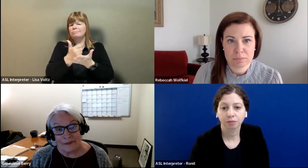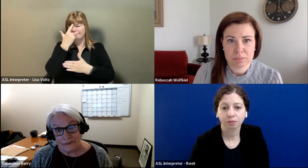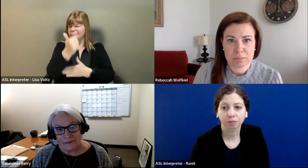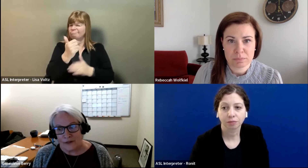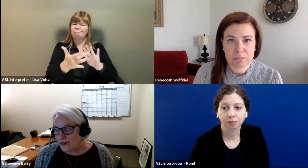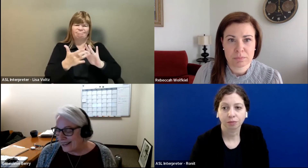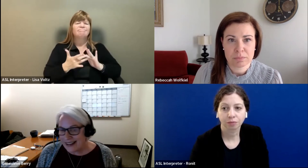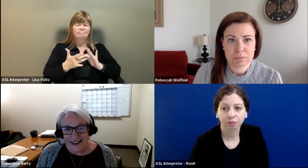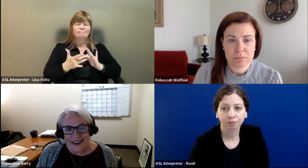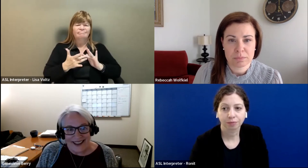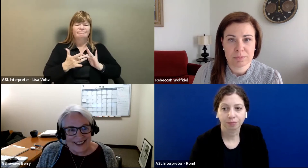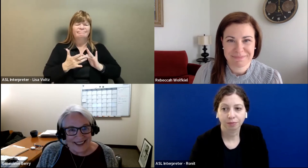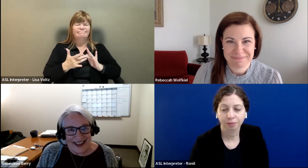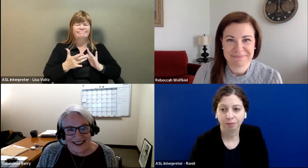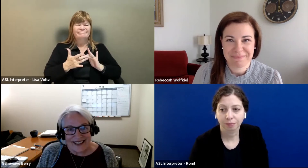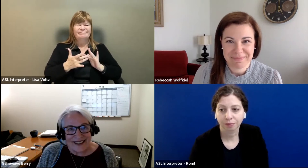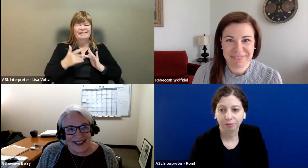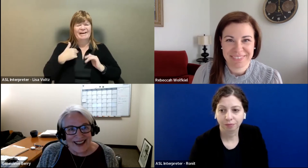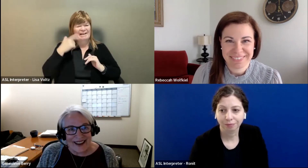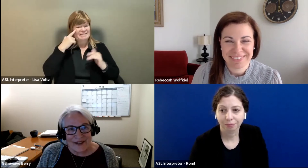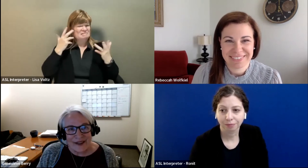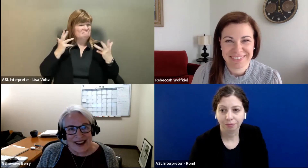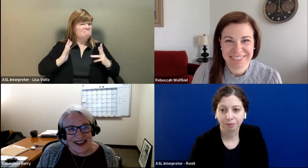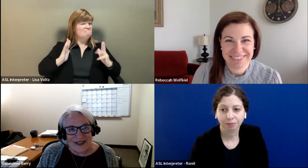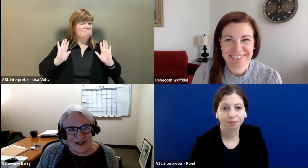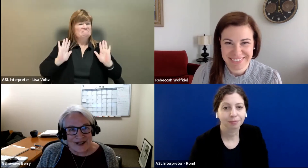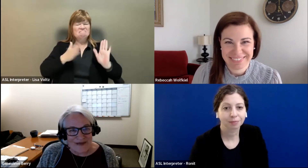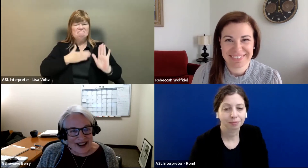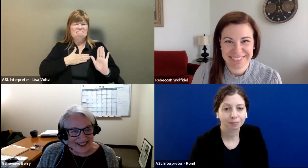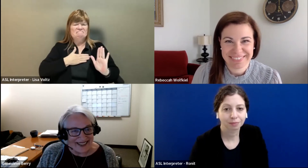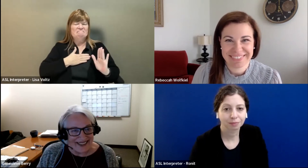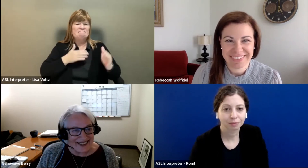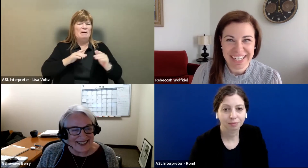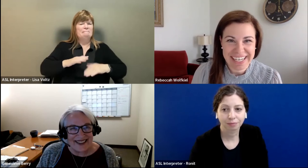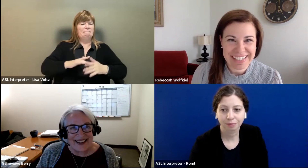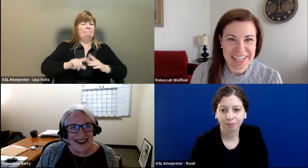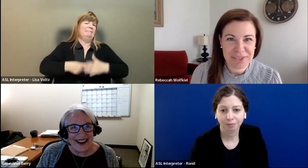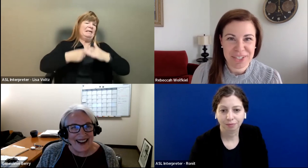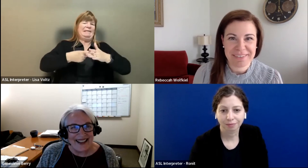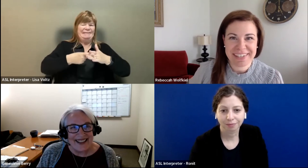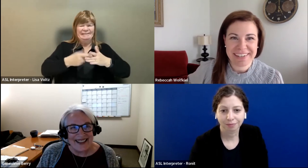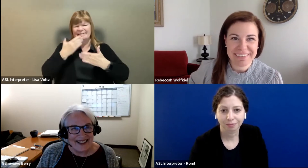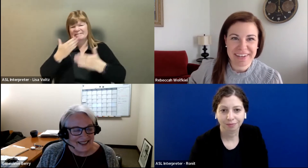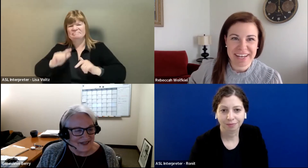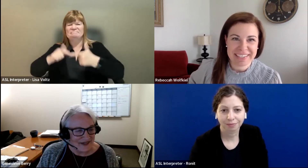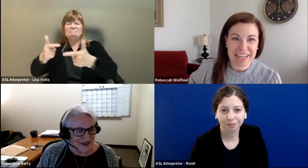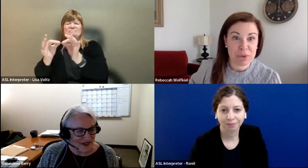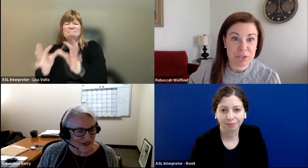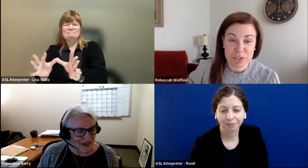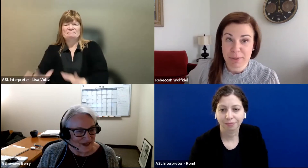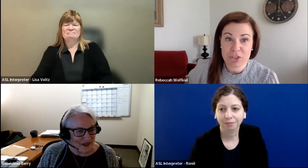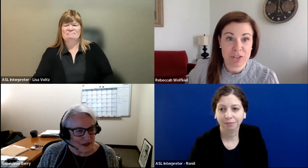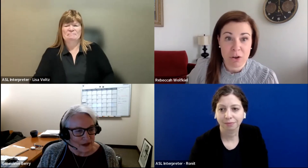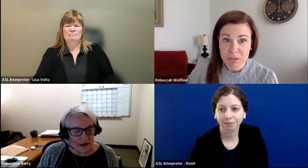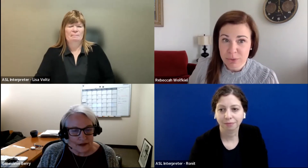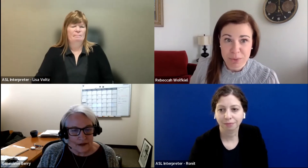So I think that covers my intro there, Becky. Great. Thank you, Genevieve. And I want to